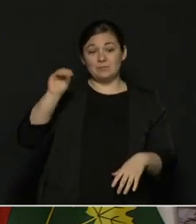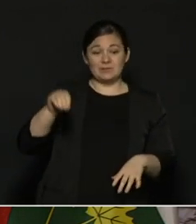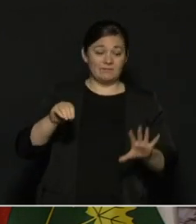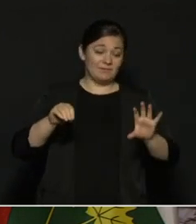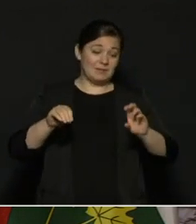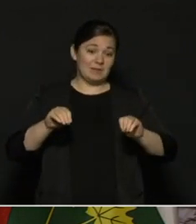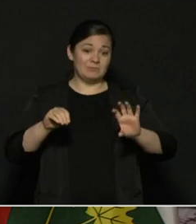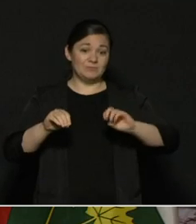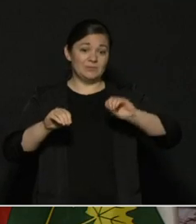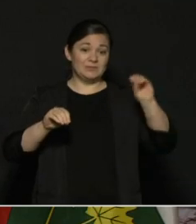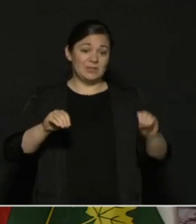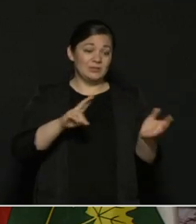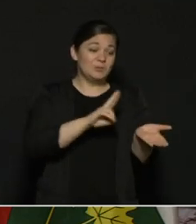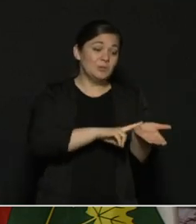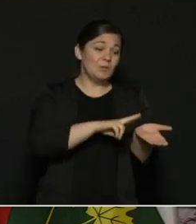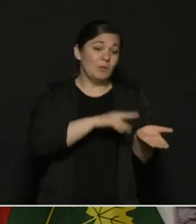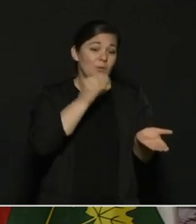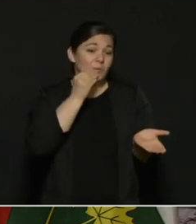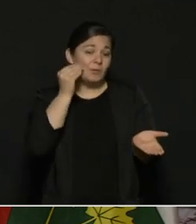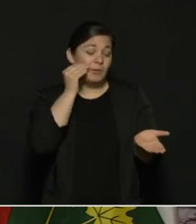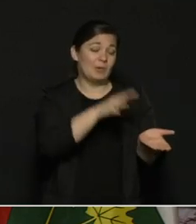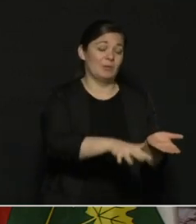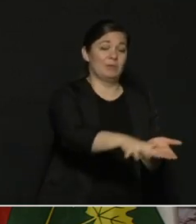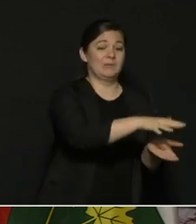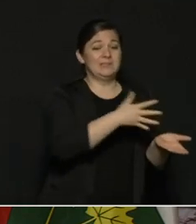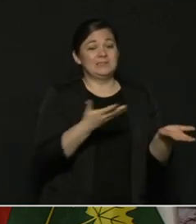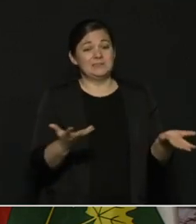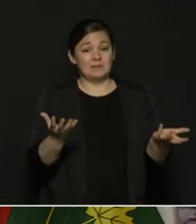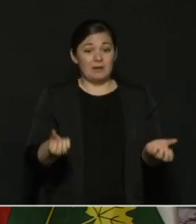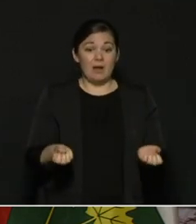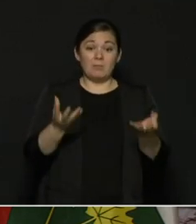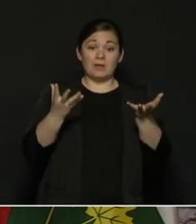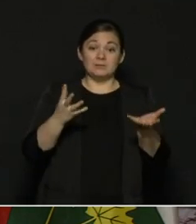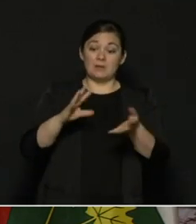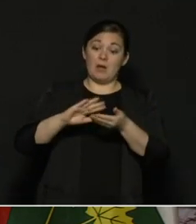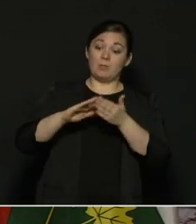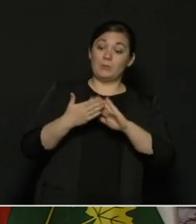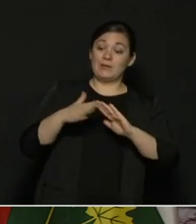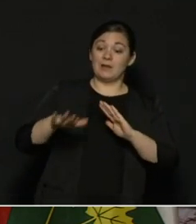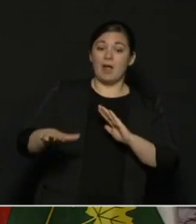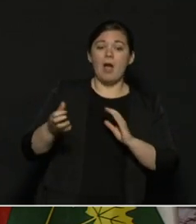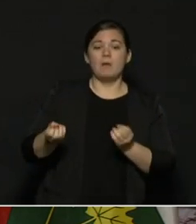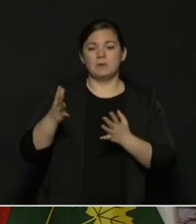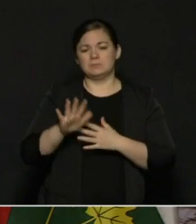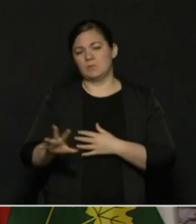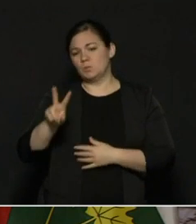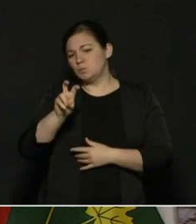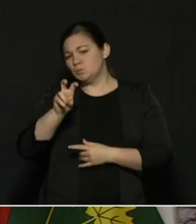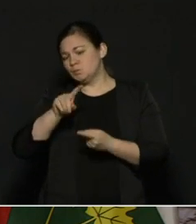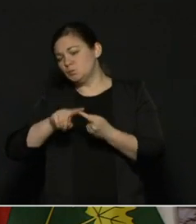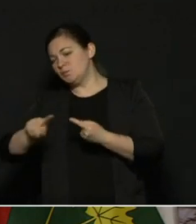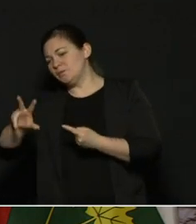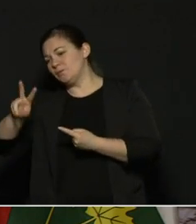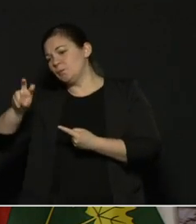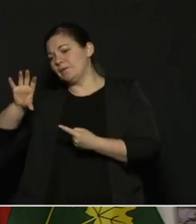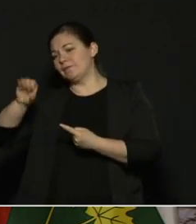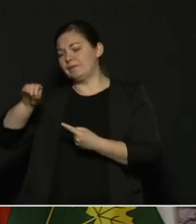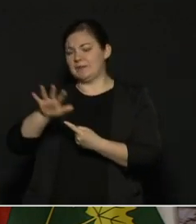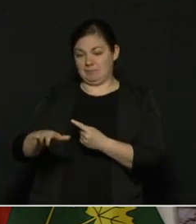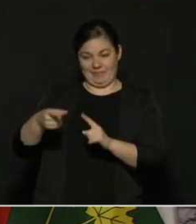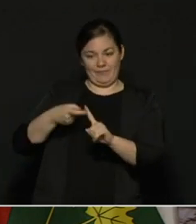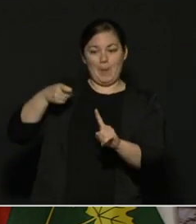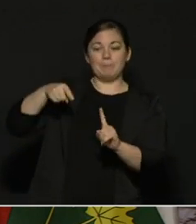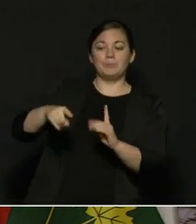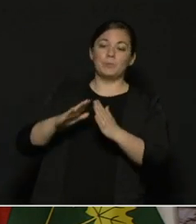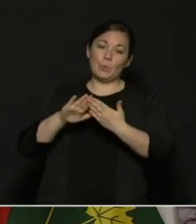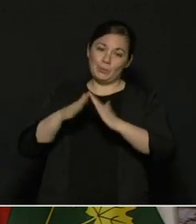mid-low 200s in community. We don't have the exact number, but that means we're in the right ballpark to start thinking about, are we going to be